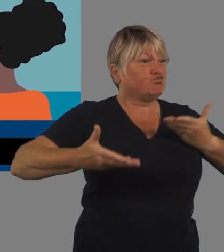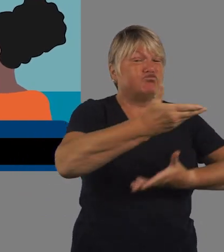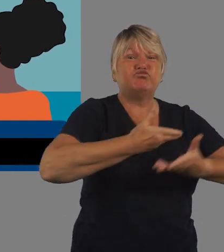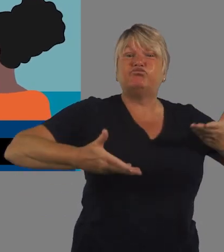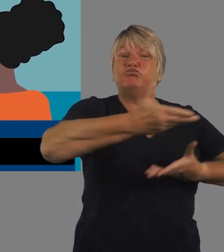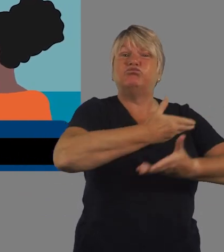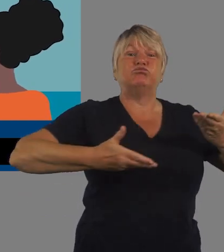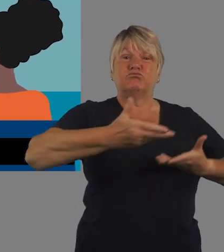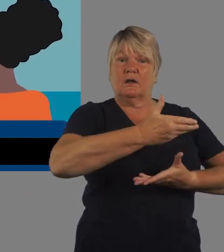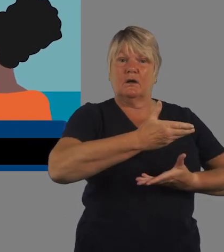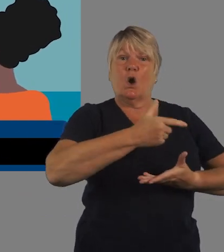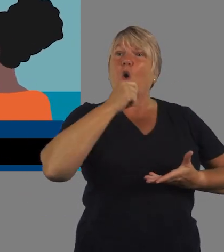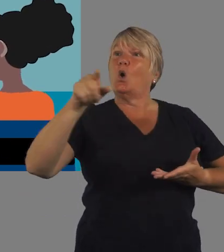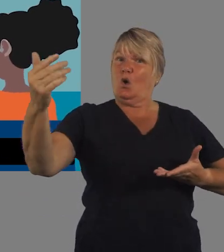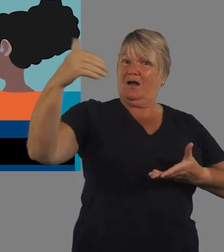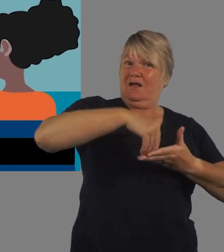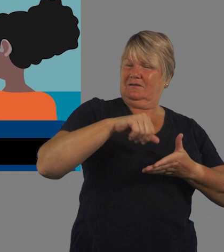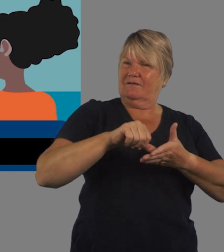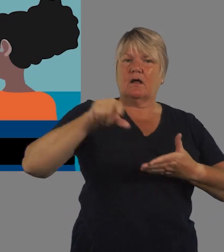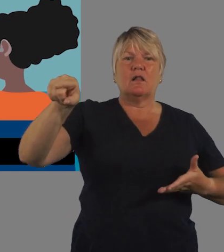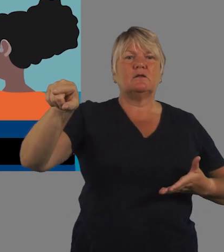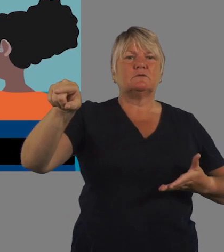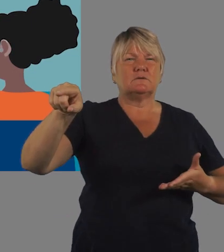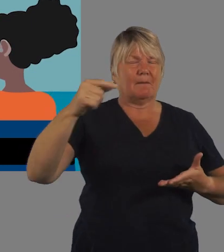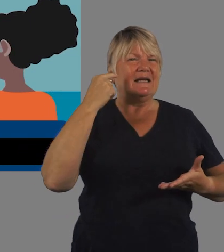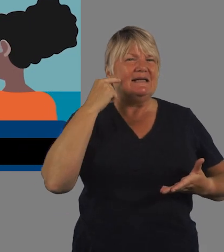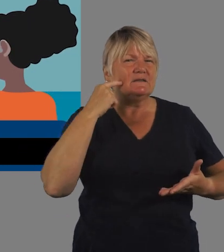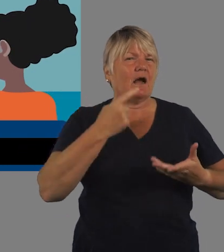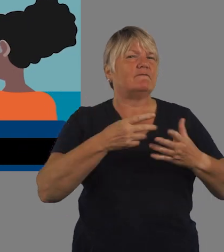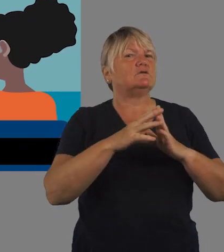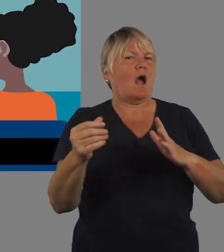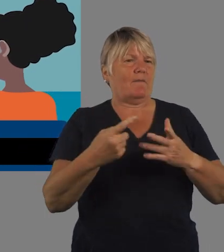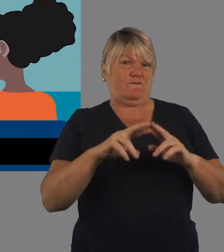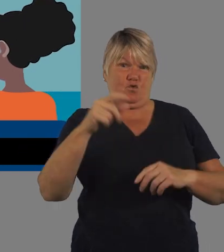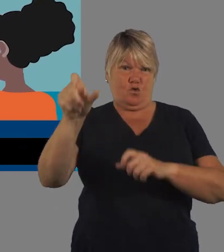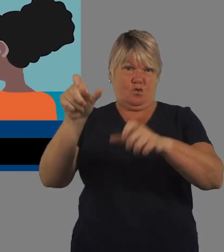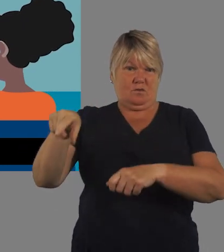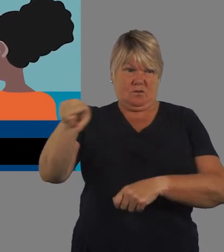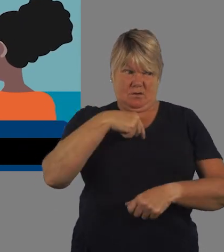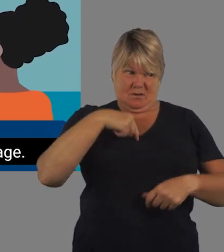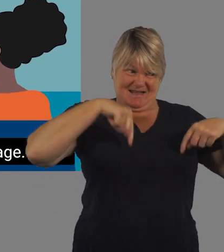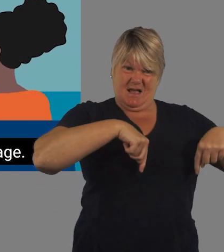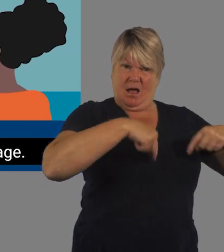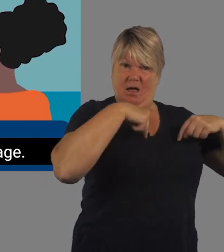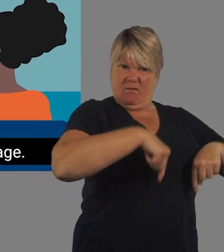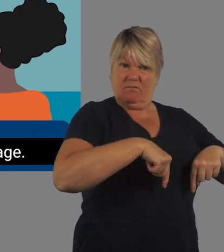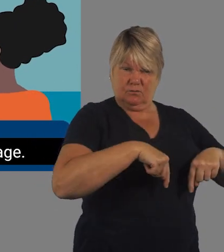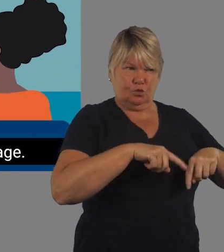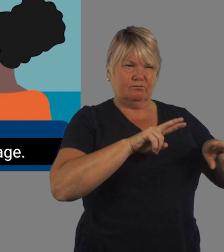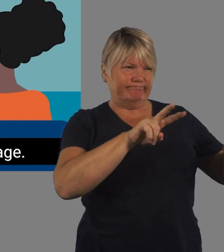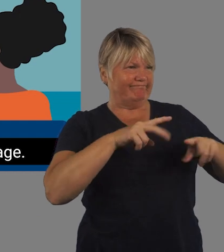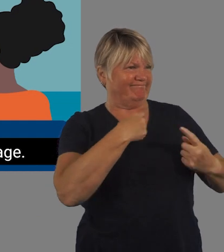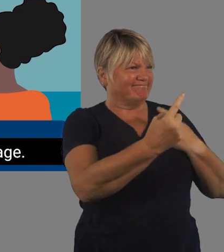able to communicate more easily than those who join the meeting remotely. It will be easier, for example, for people in the physical meeting